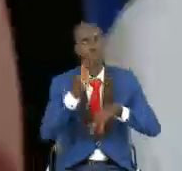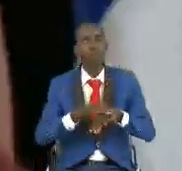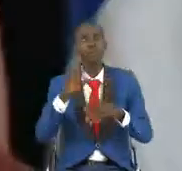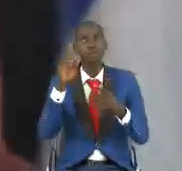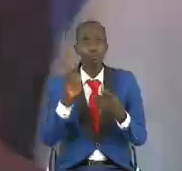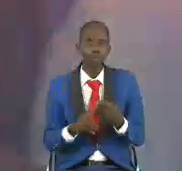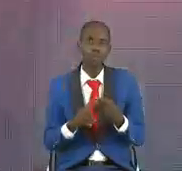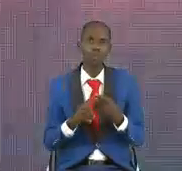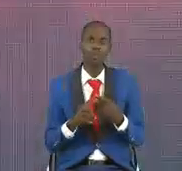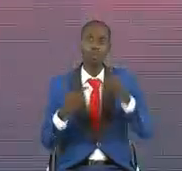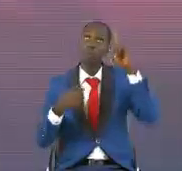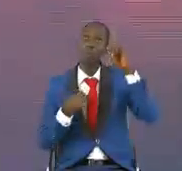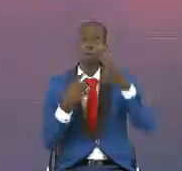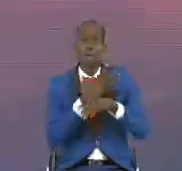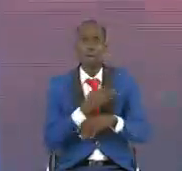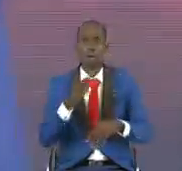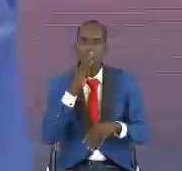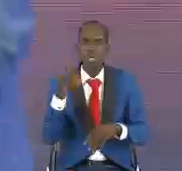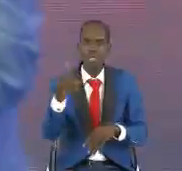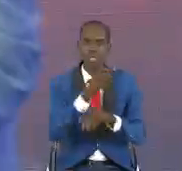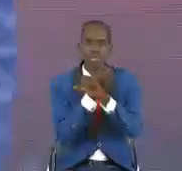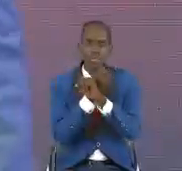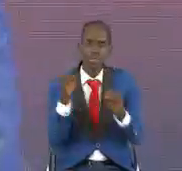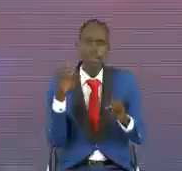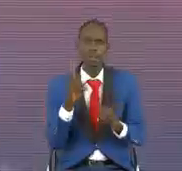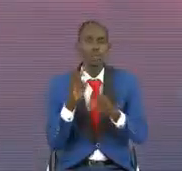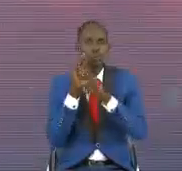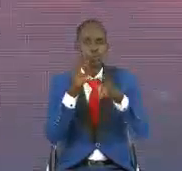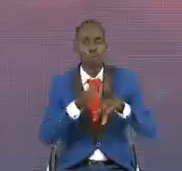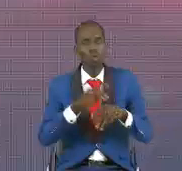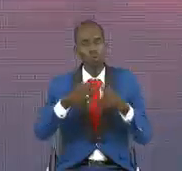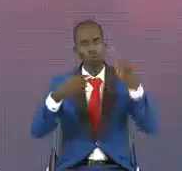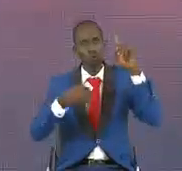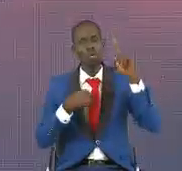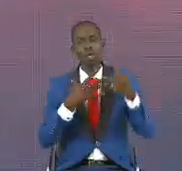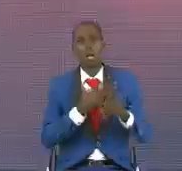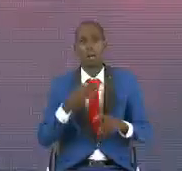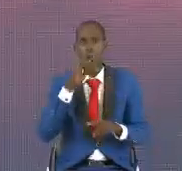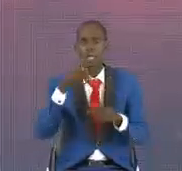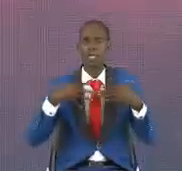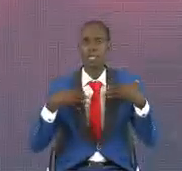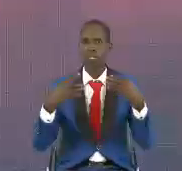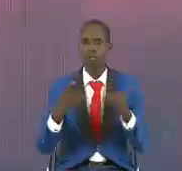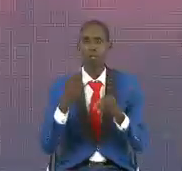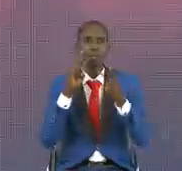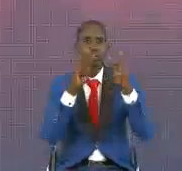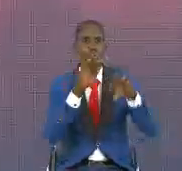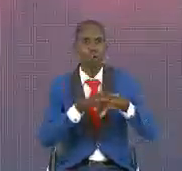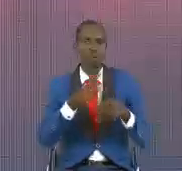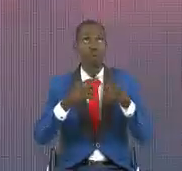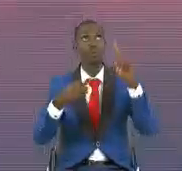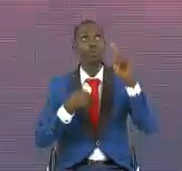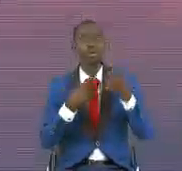unto me and be ye saved. Look unto me and be ye healed. Look unto me and be ye delivered. Look unto